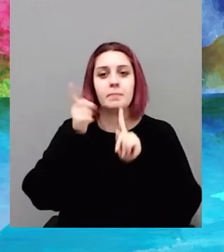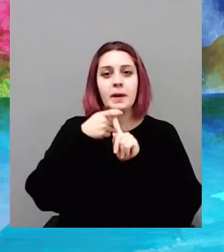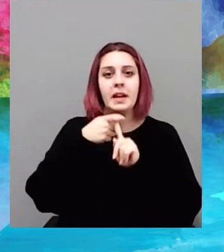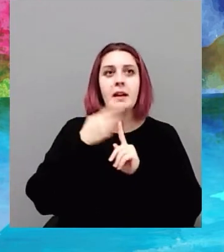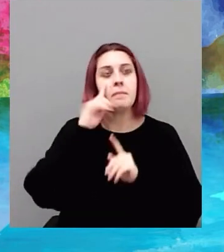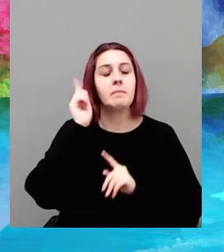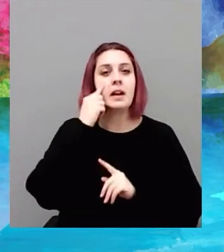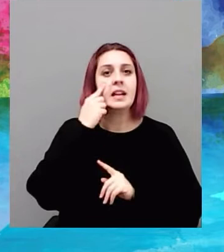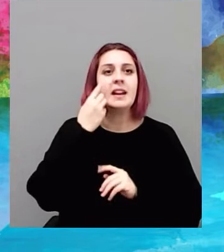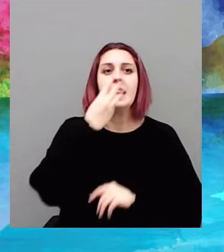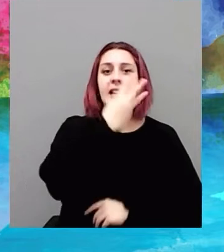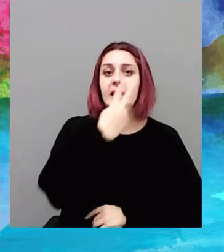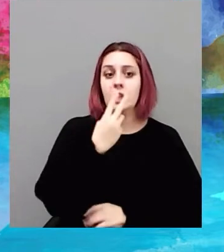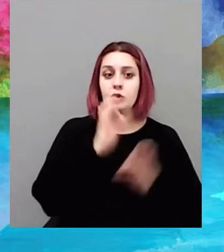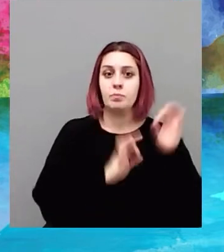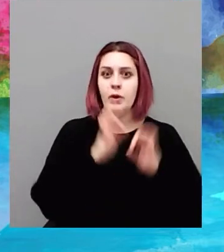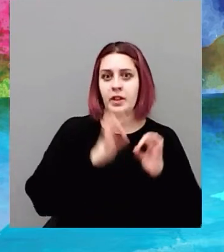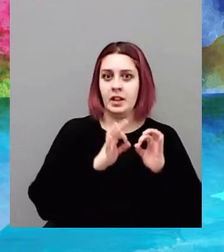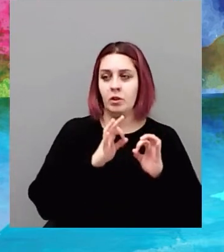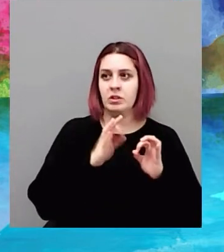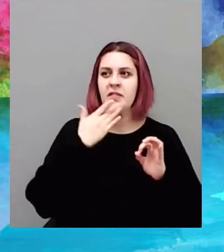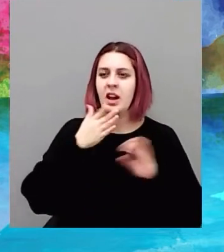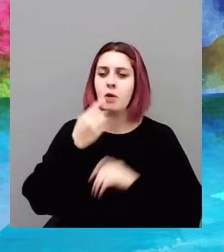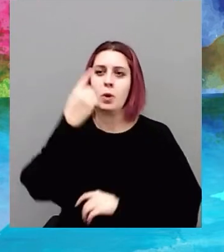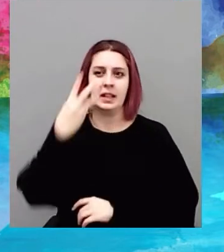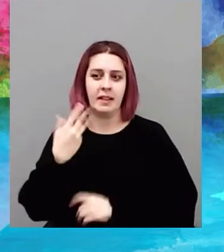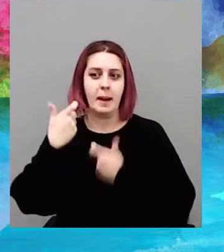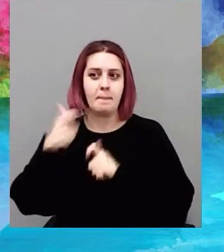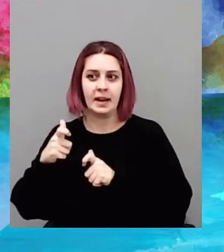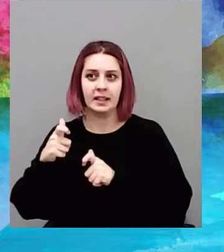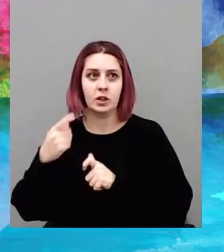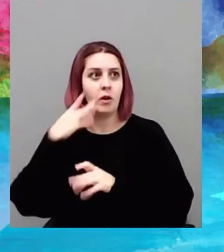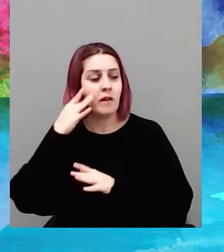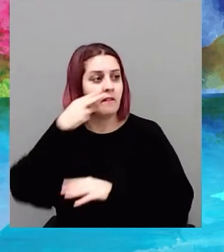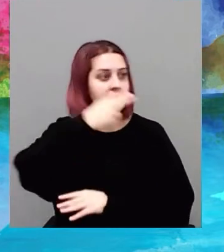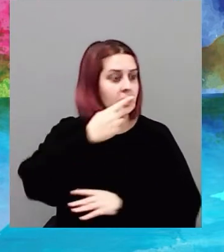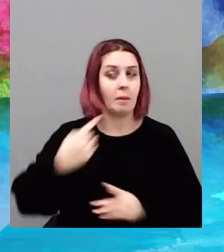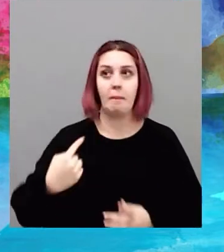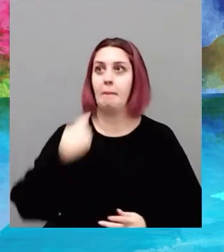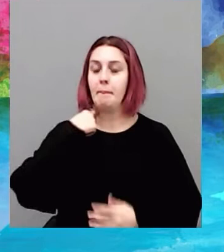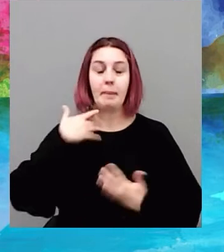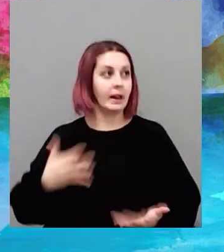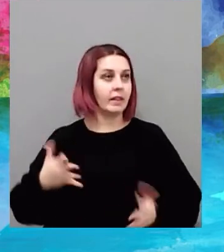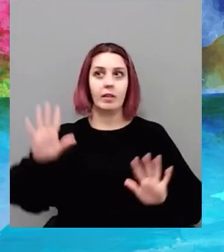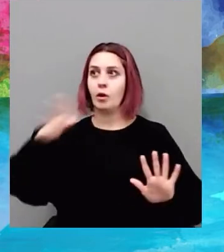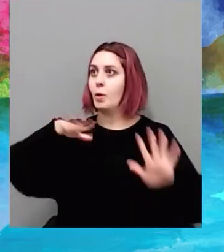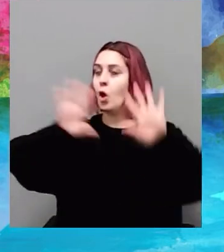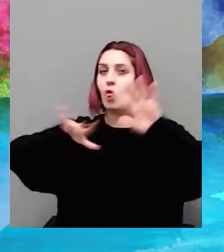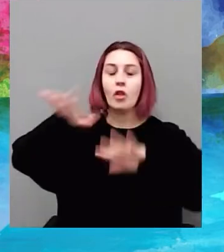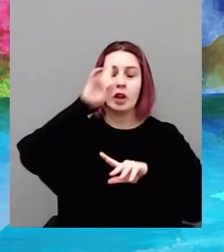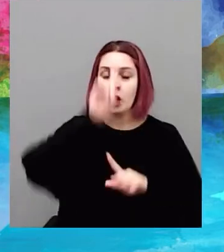found that 32%, about 1/3 of visitors got lost at least once during their visit, where they